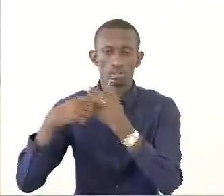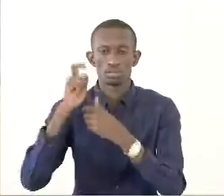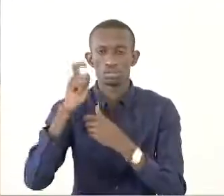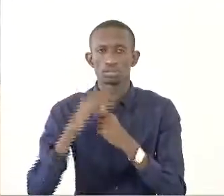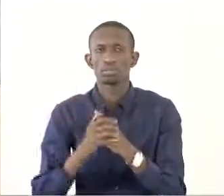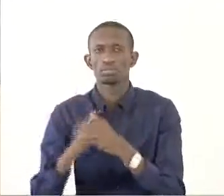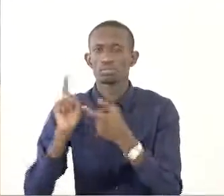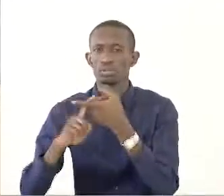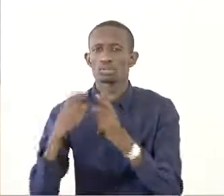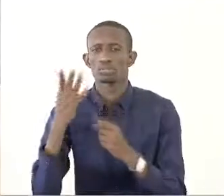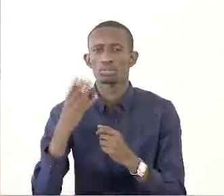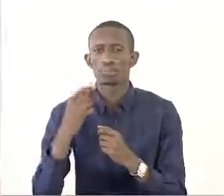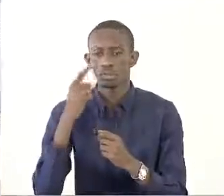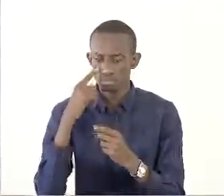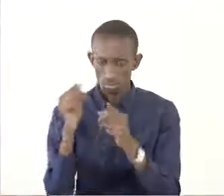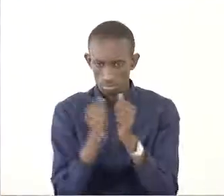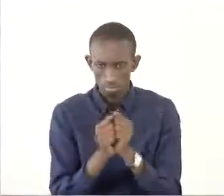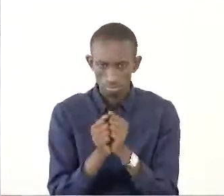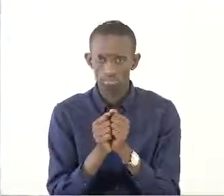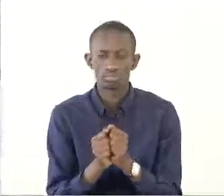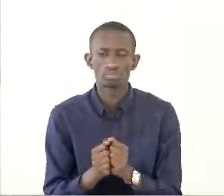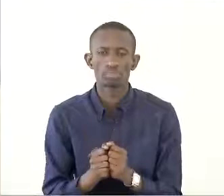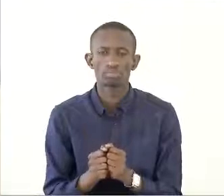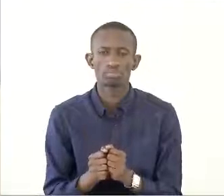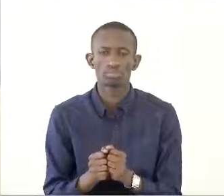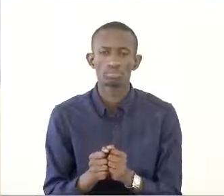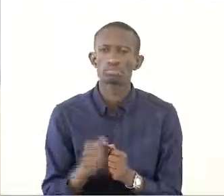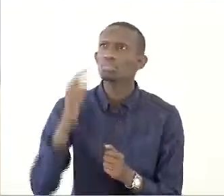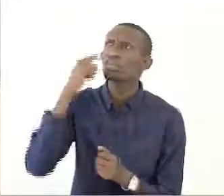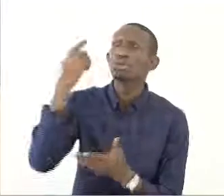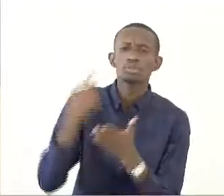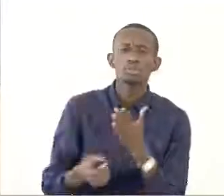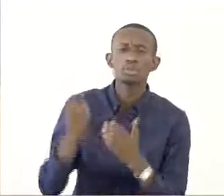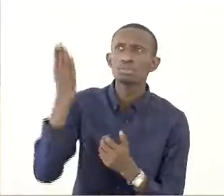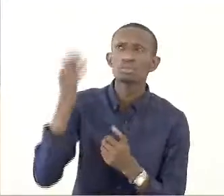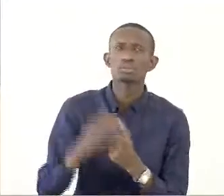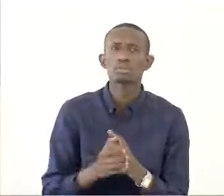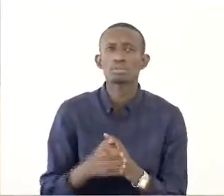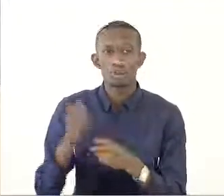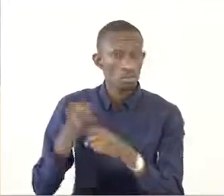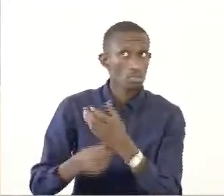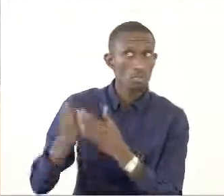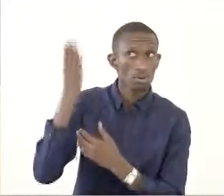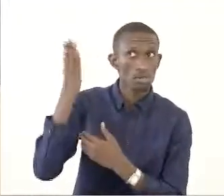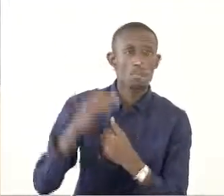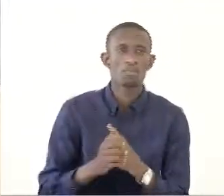plus 4. I also put them together. What do I get? From here,